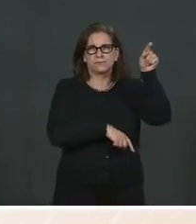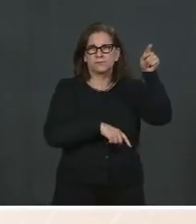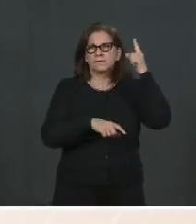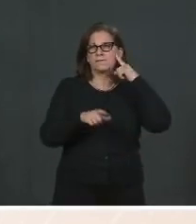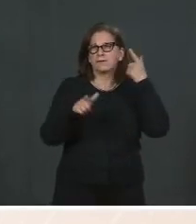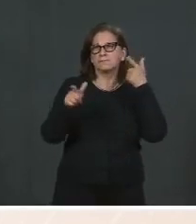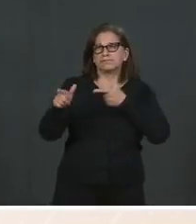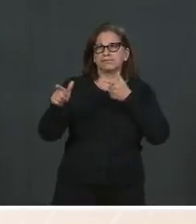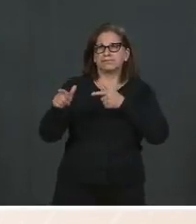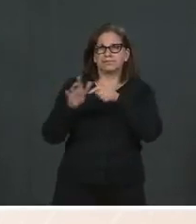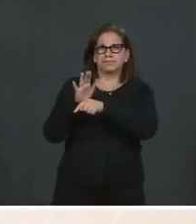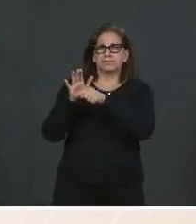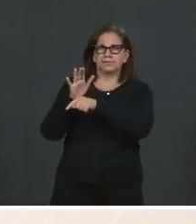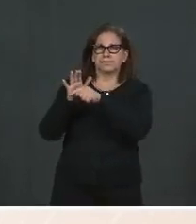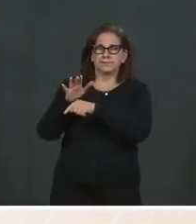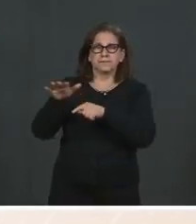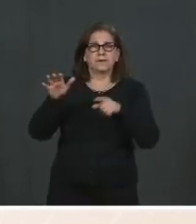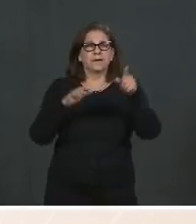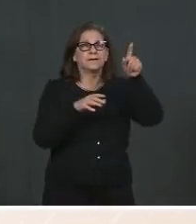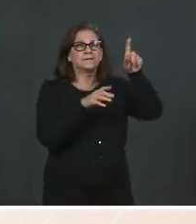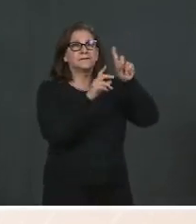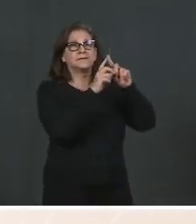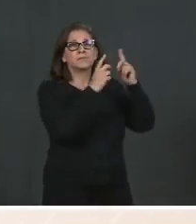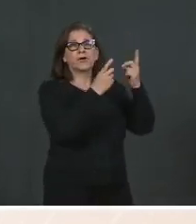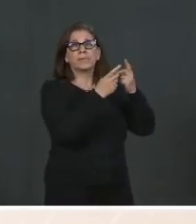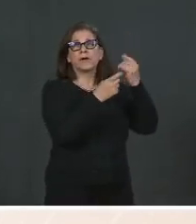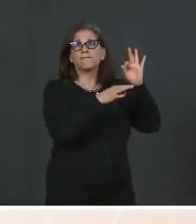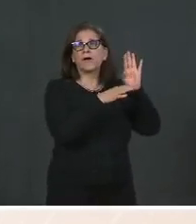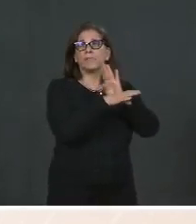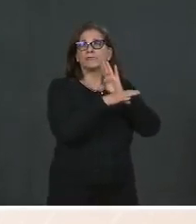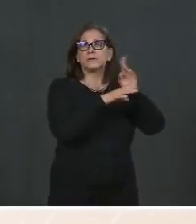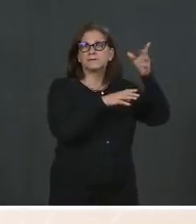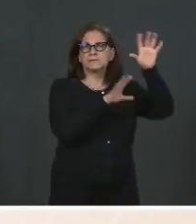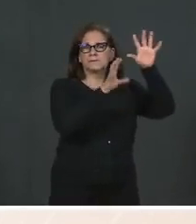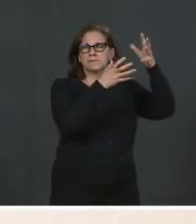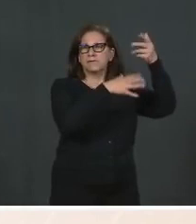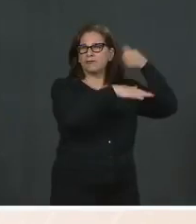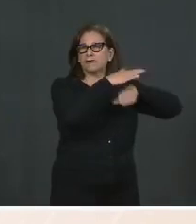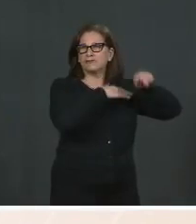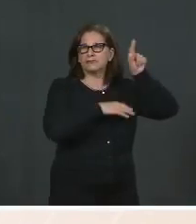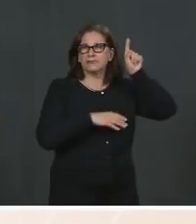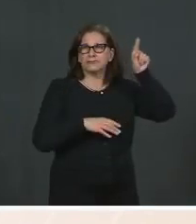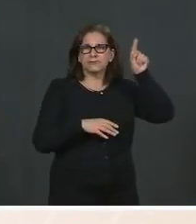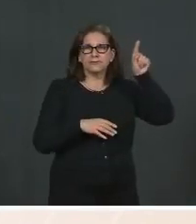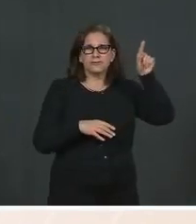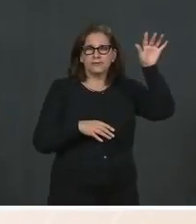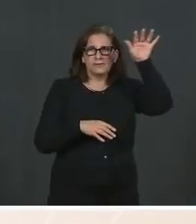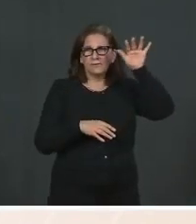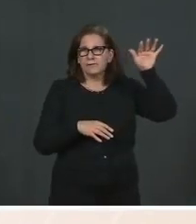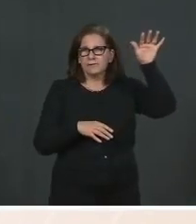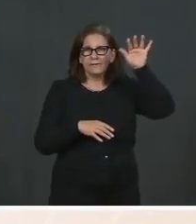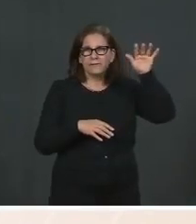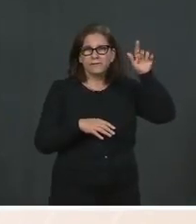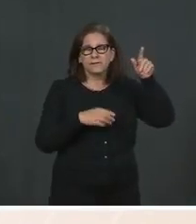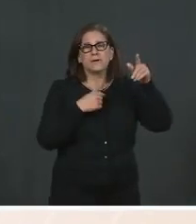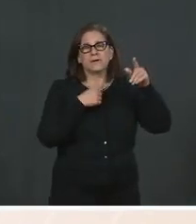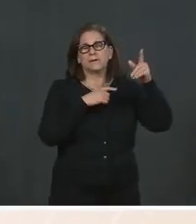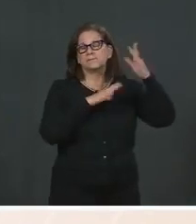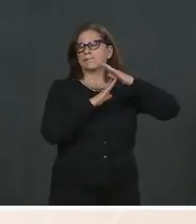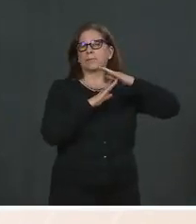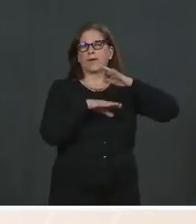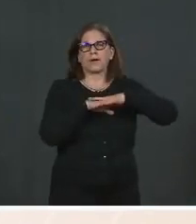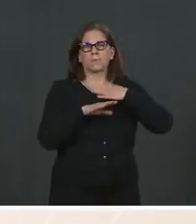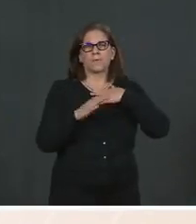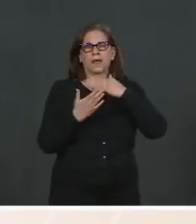by the Department of Commerce, new export controls on Burma, and added 4 Burmese entities to the entity list in response to the military coup